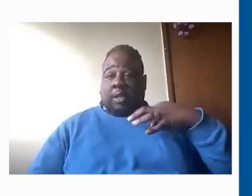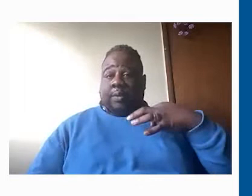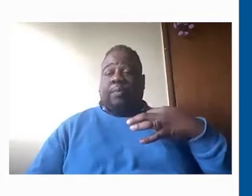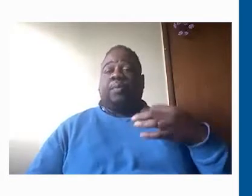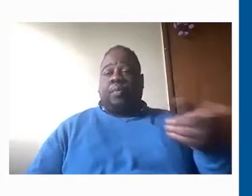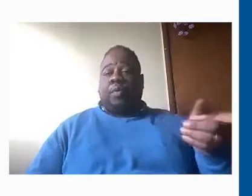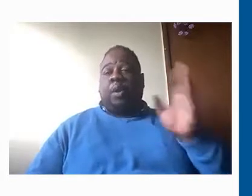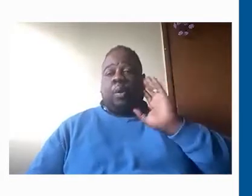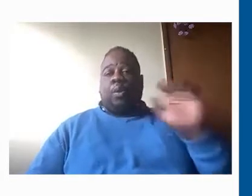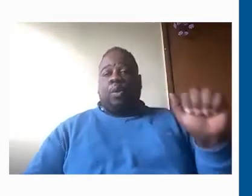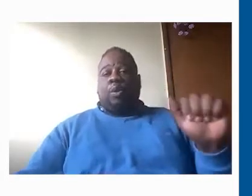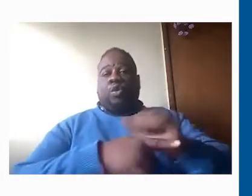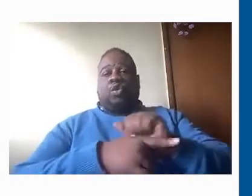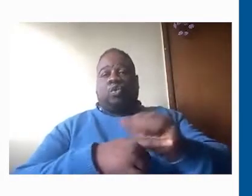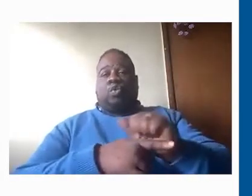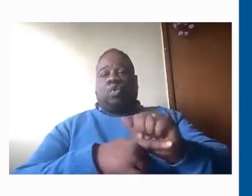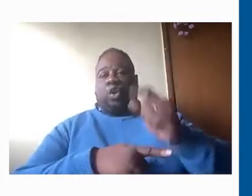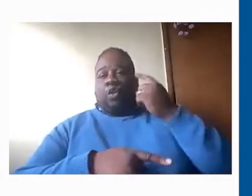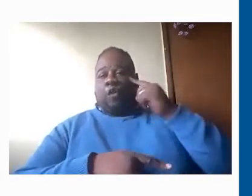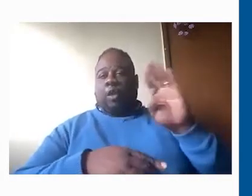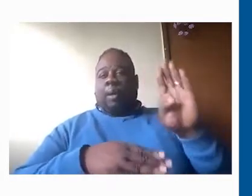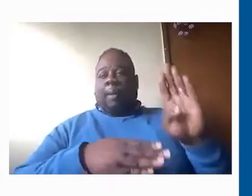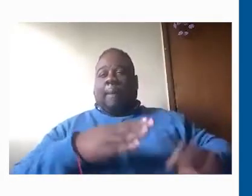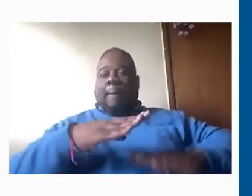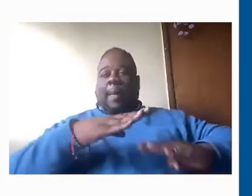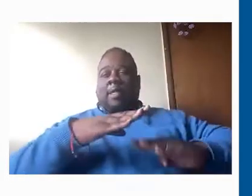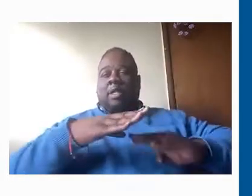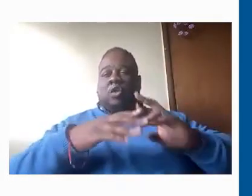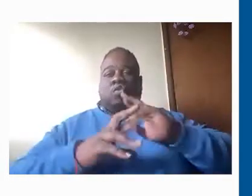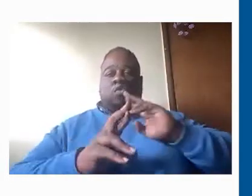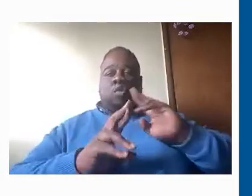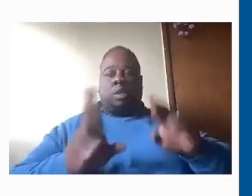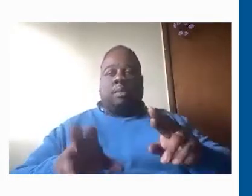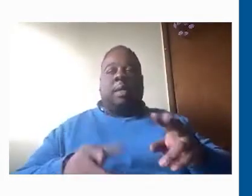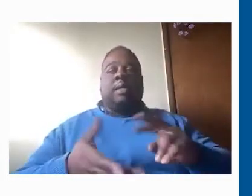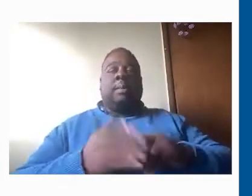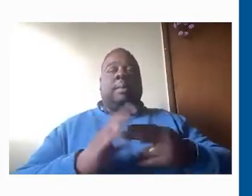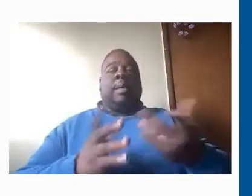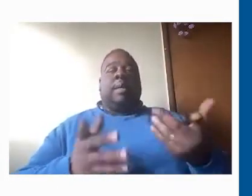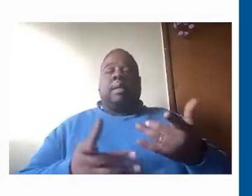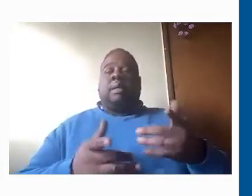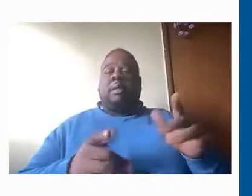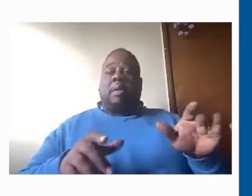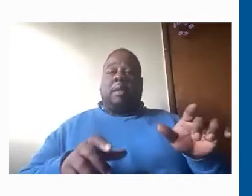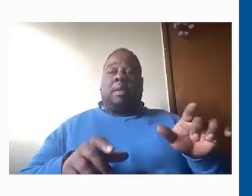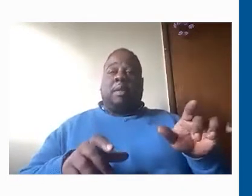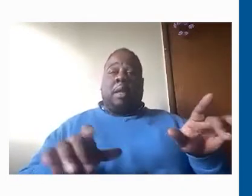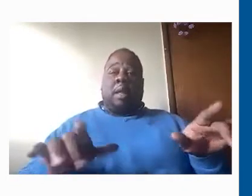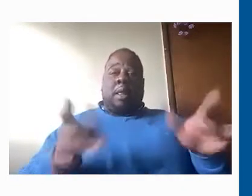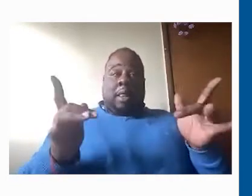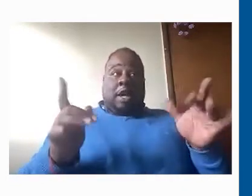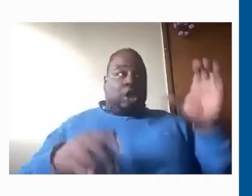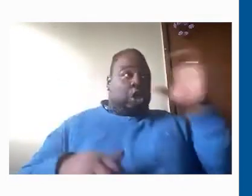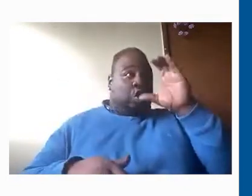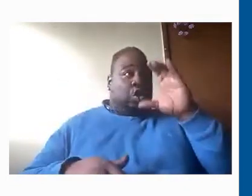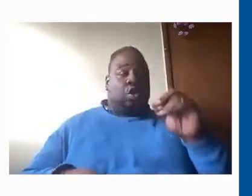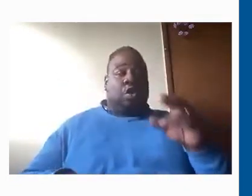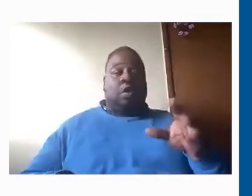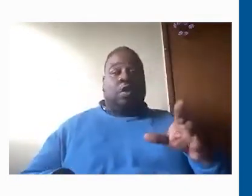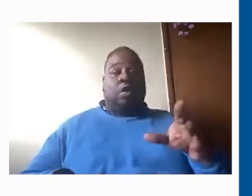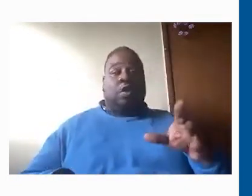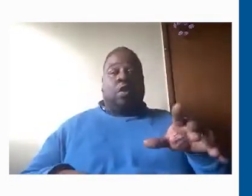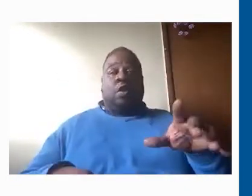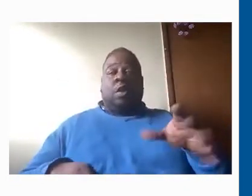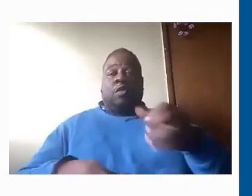in basic response, and that includes light search and rescue, traffic control, disaster medical operations,